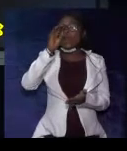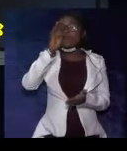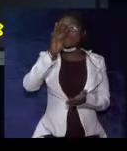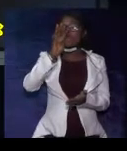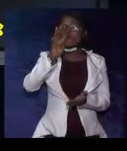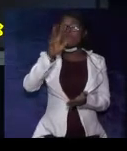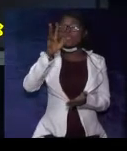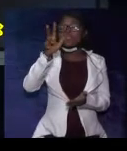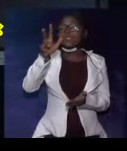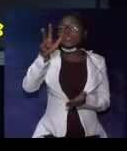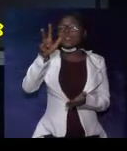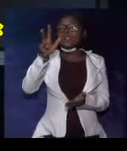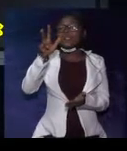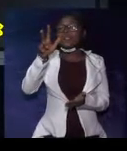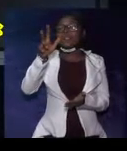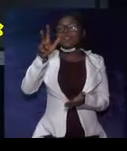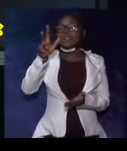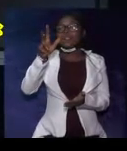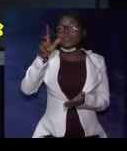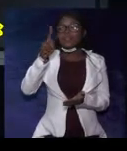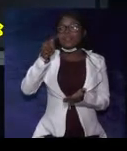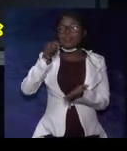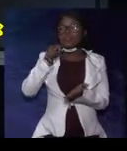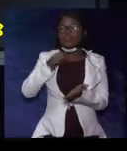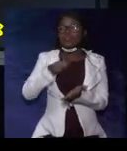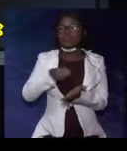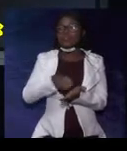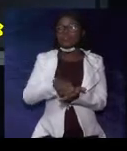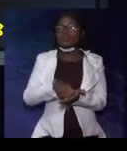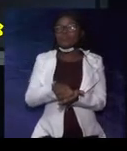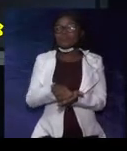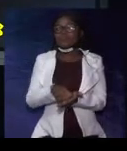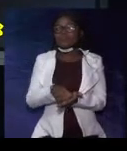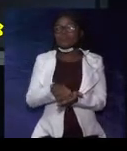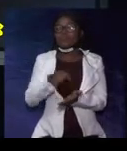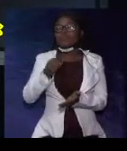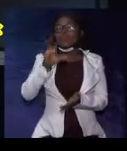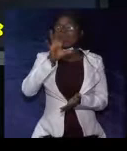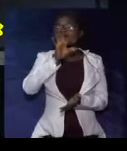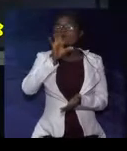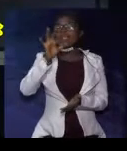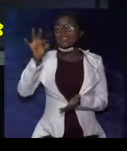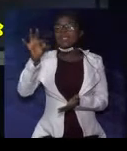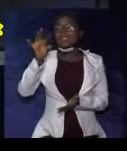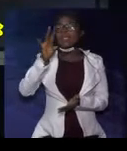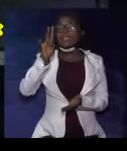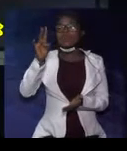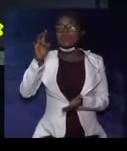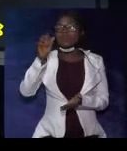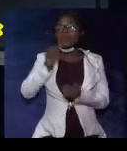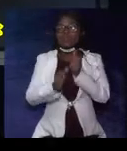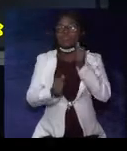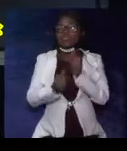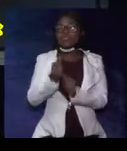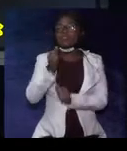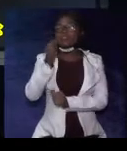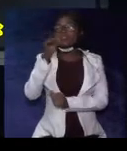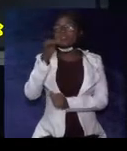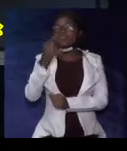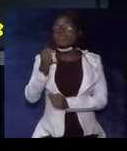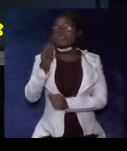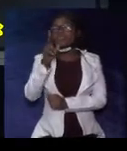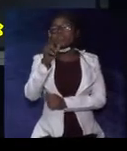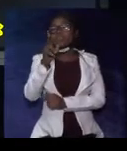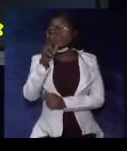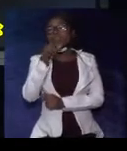is 43,000. 43 is just 2 digits, so that's why you have this one, this 0 there. And you have